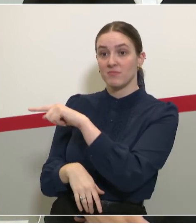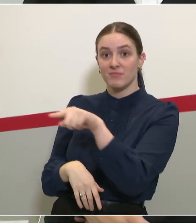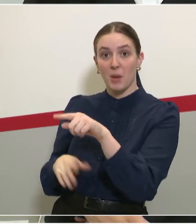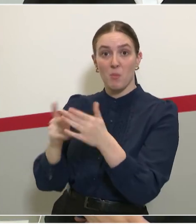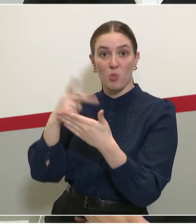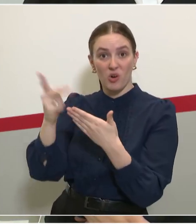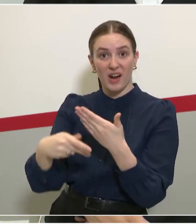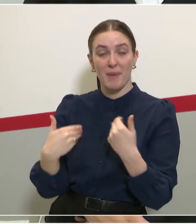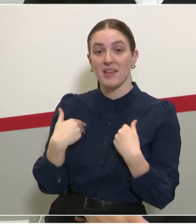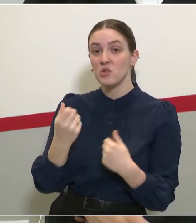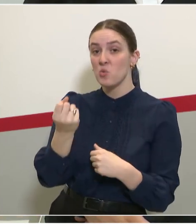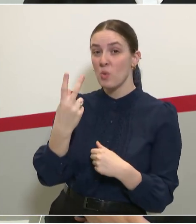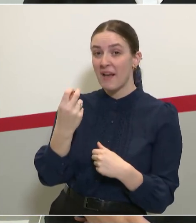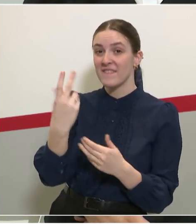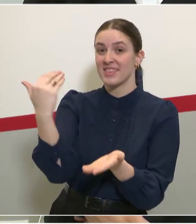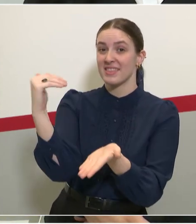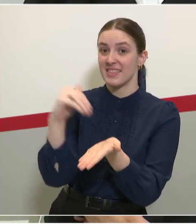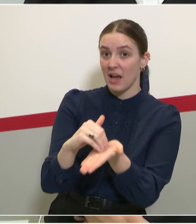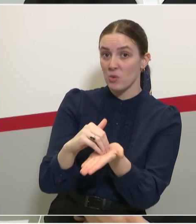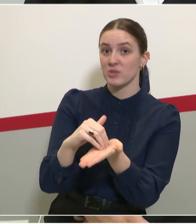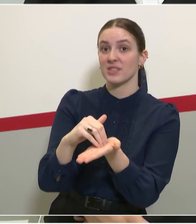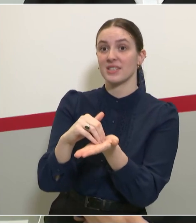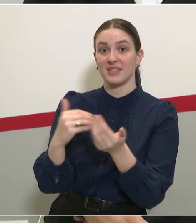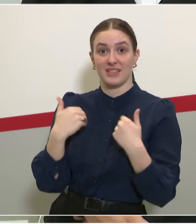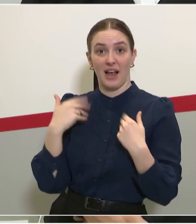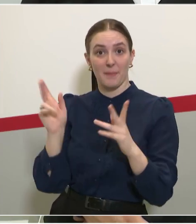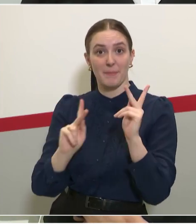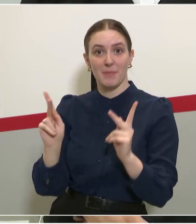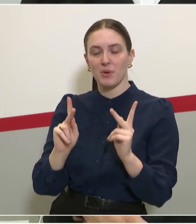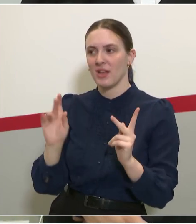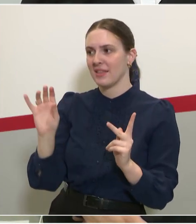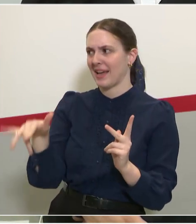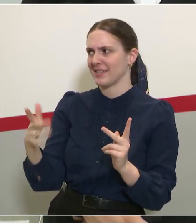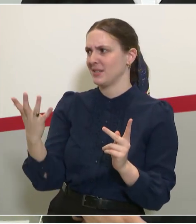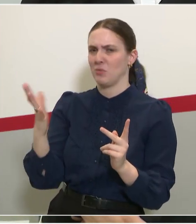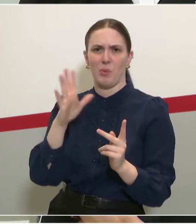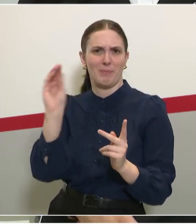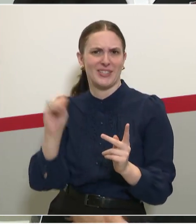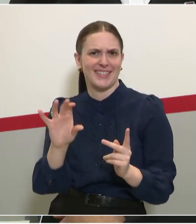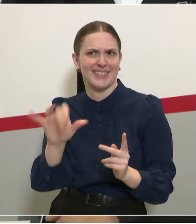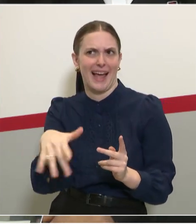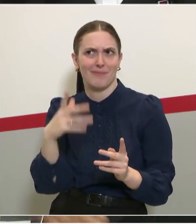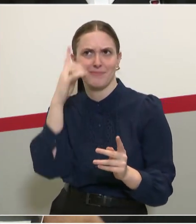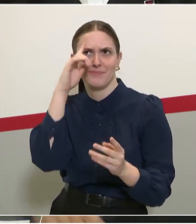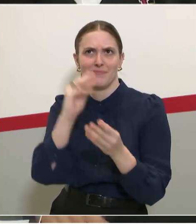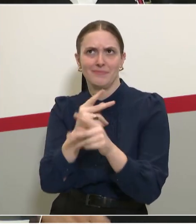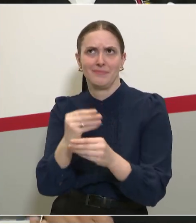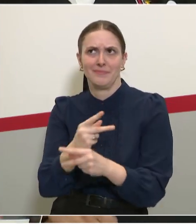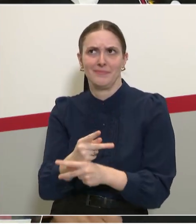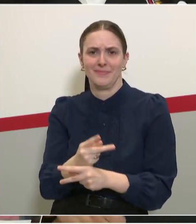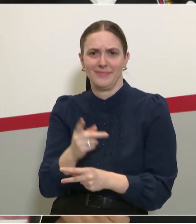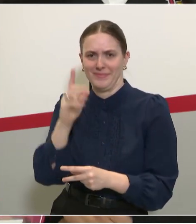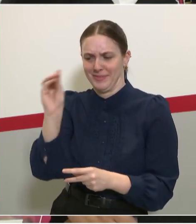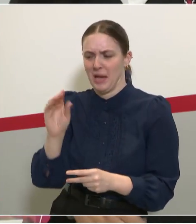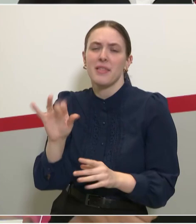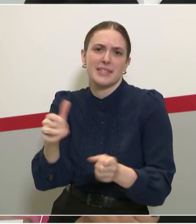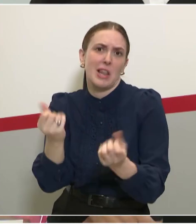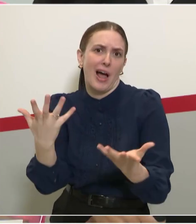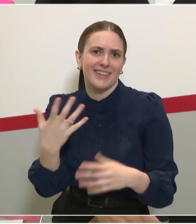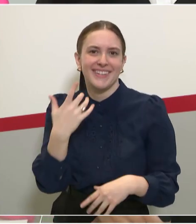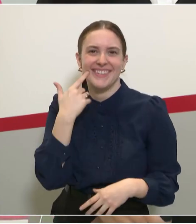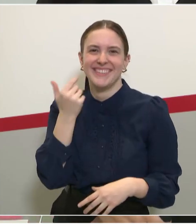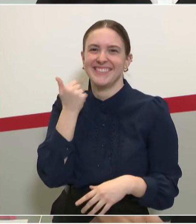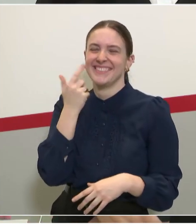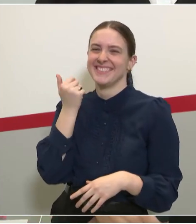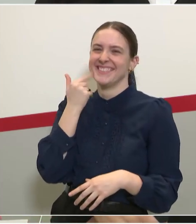12,000. So that's, that's not, what is that? That's a lot. I can't do the percentages off the top of my head.